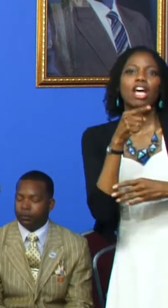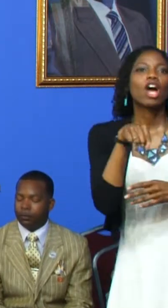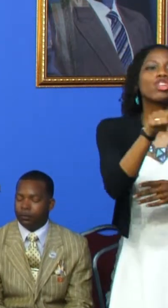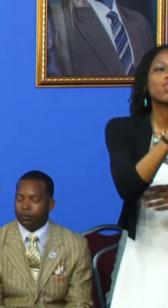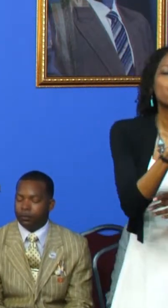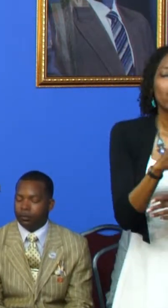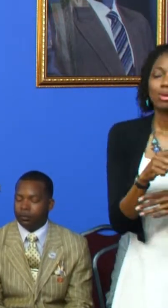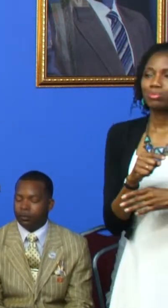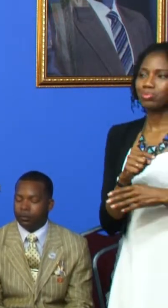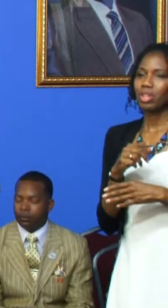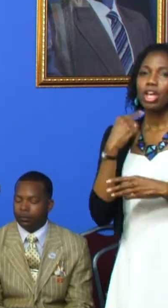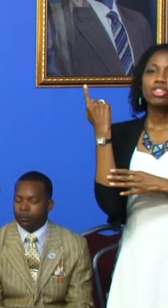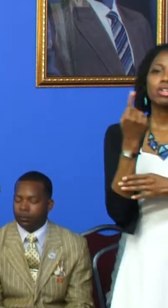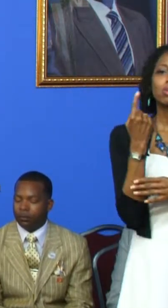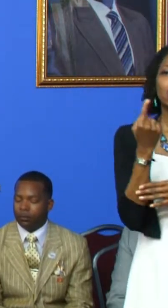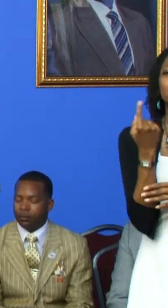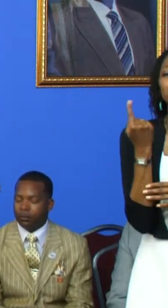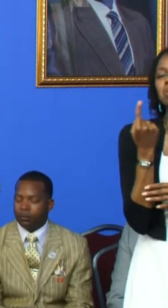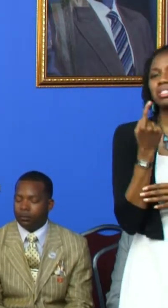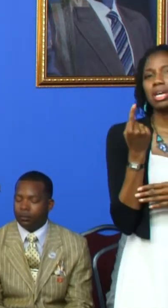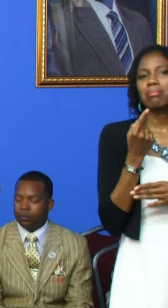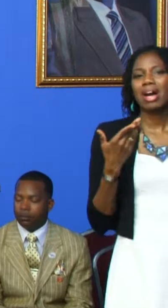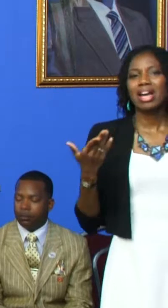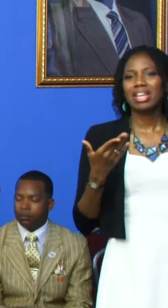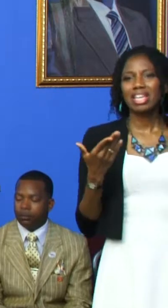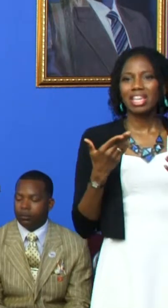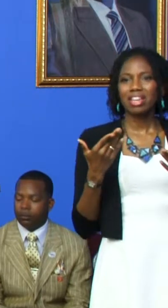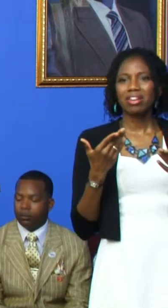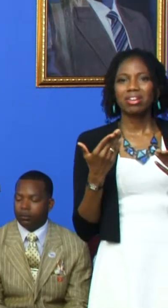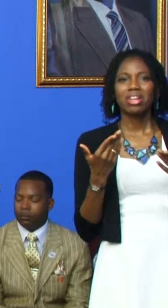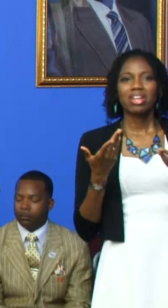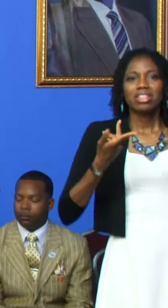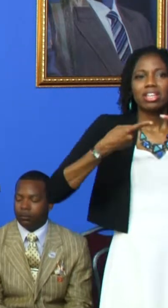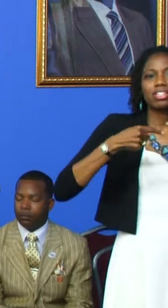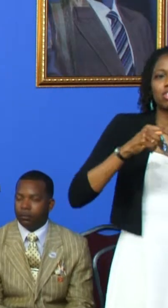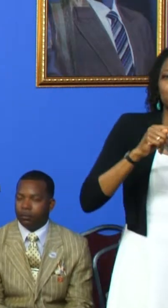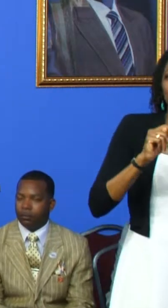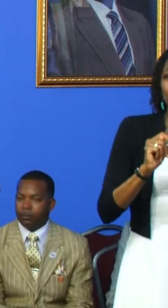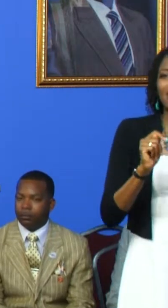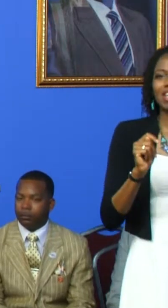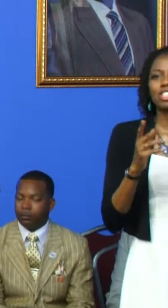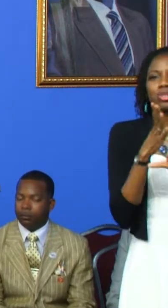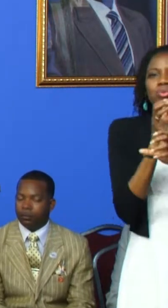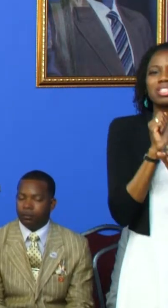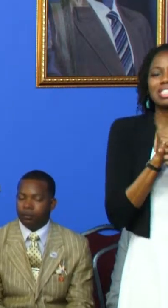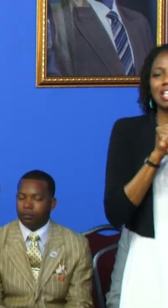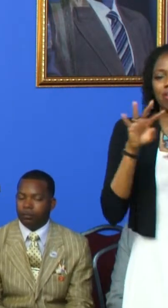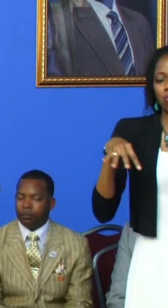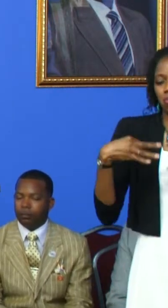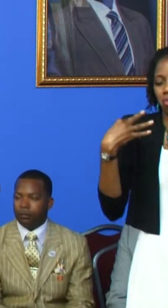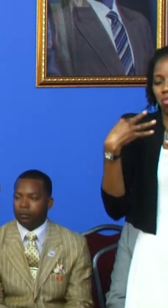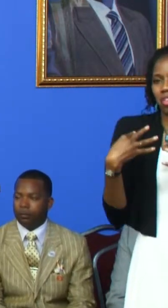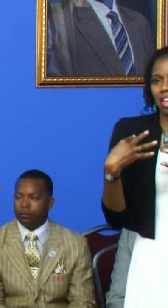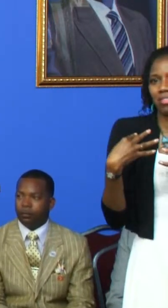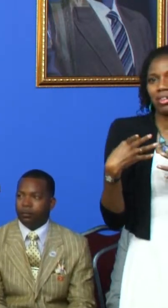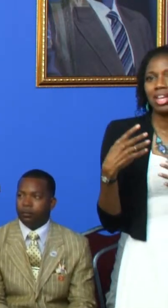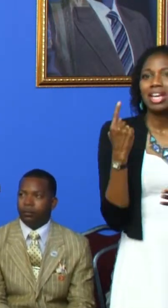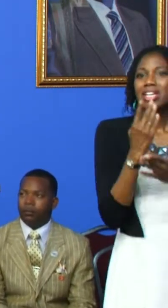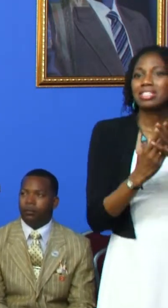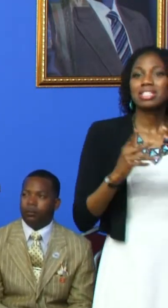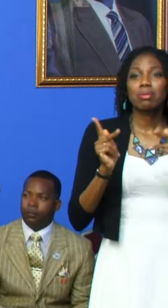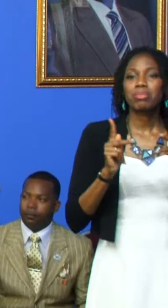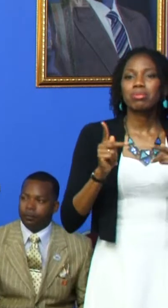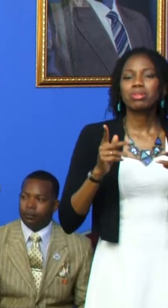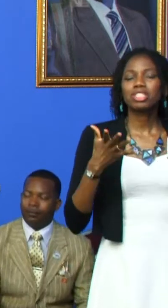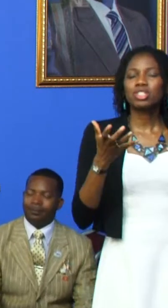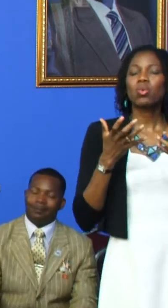There's always going to be some bodily that got the slip something in, thinking they get a favor. Some of them don't even ask for nothing. They just want to be in